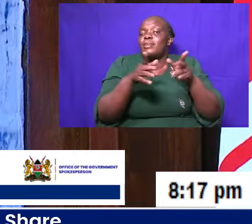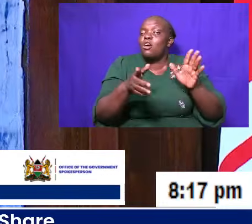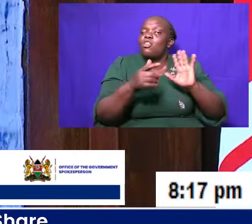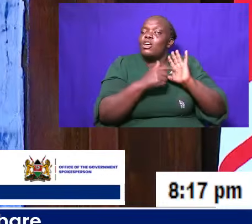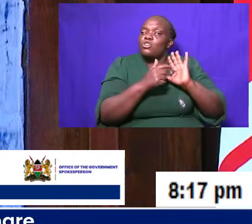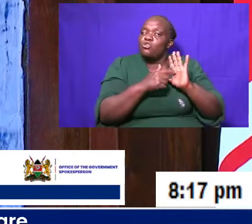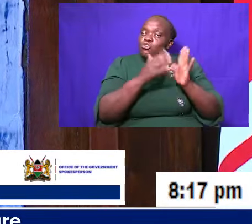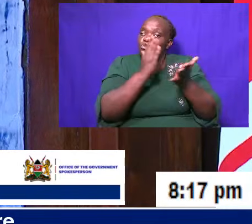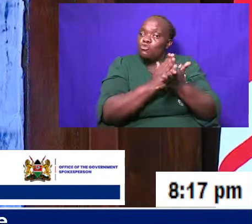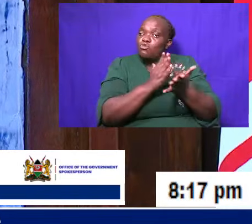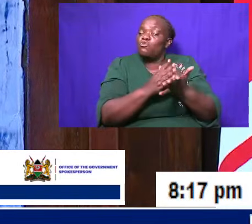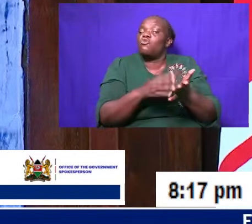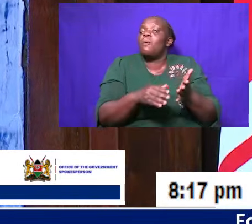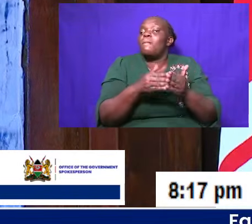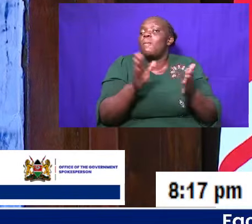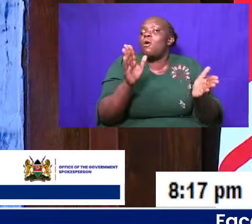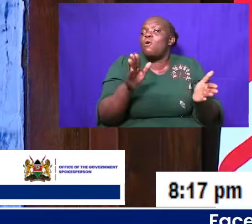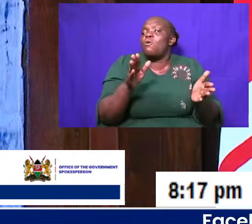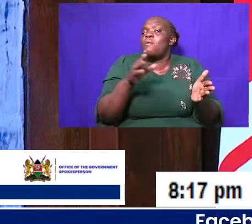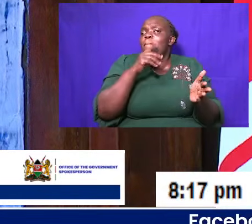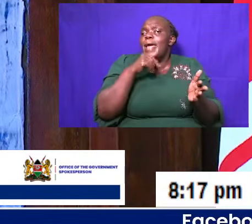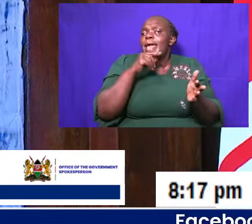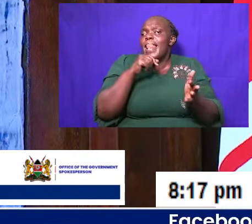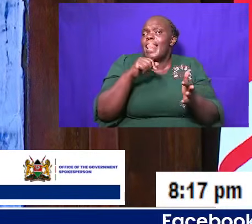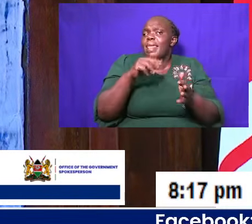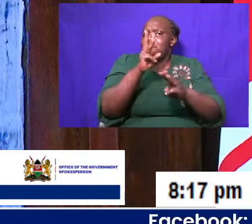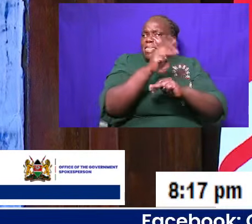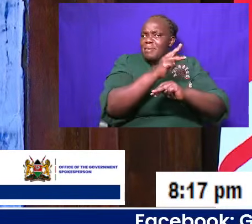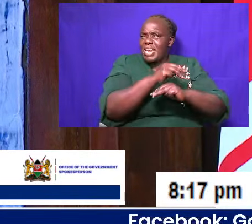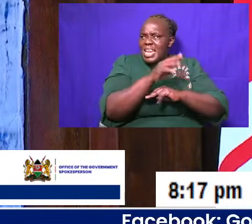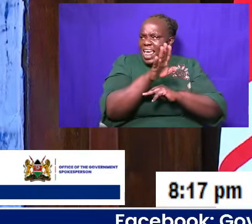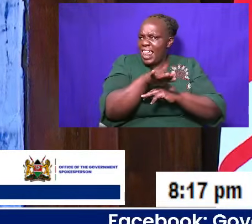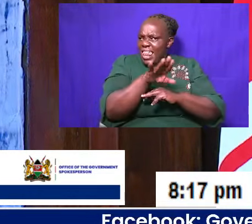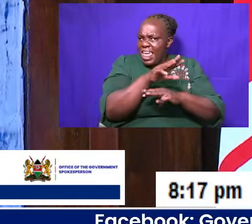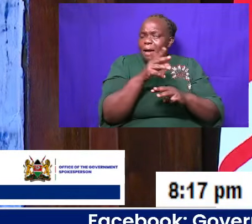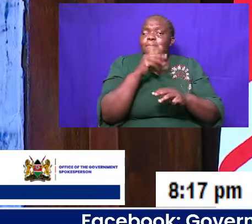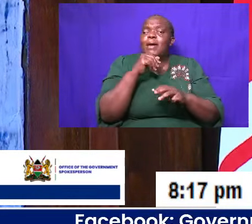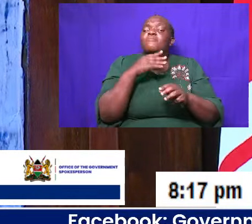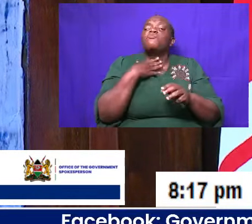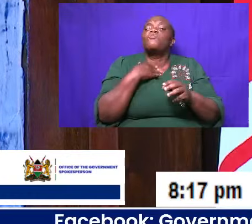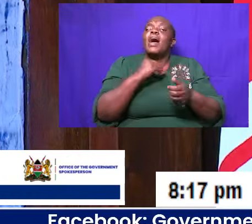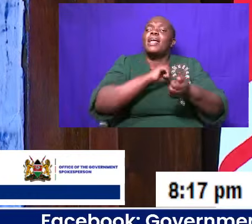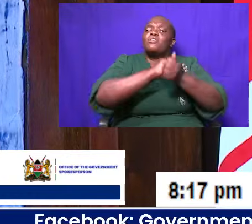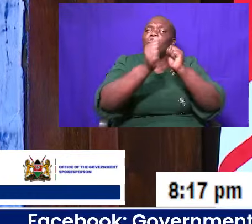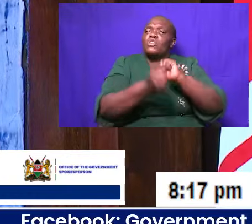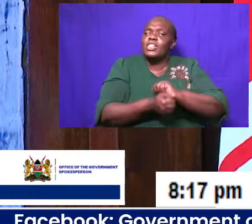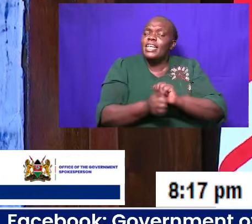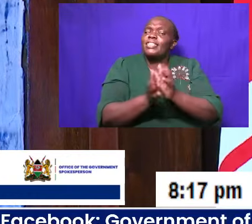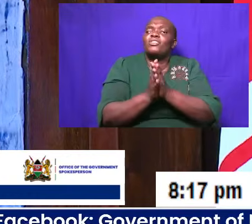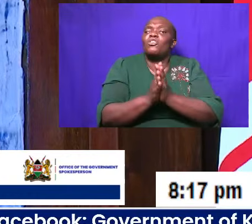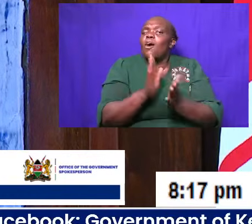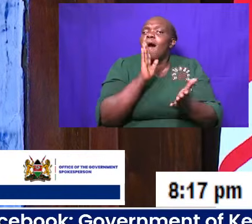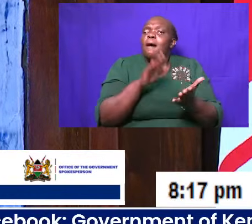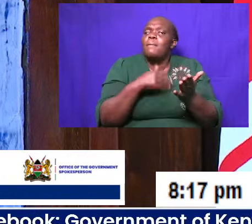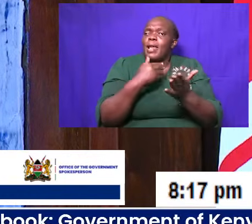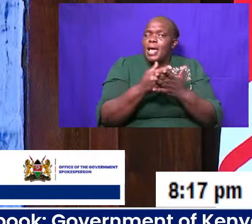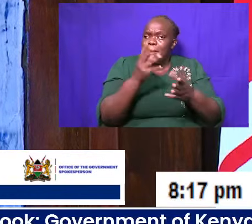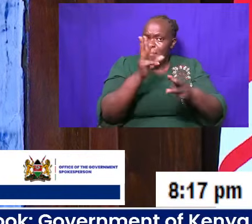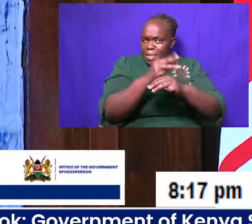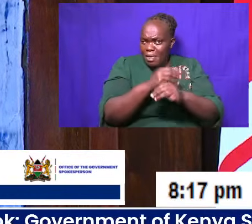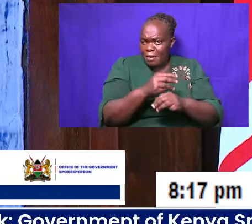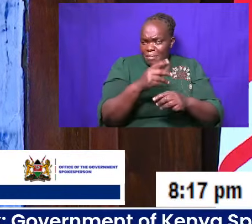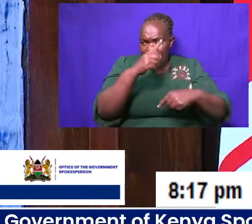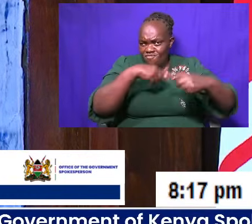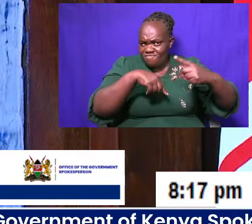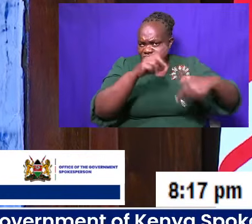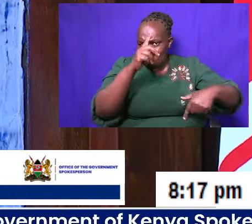that STEM is more male-oriented, but I also wanted to change that narrative. So I took applied mathematics, and I scored very well.